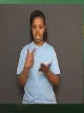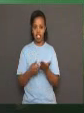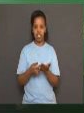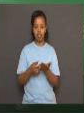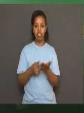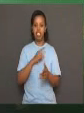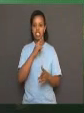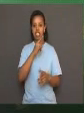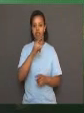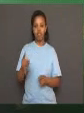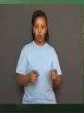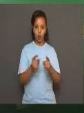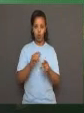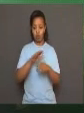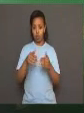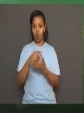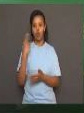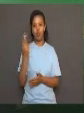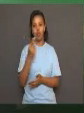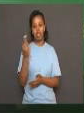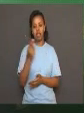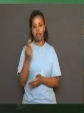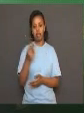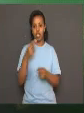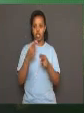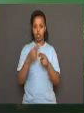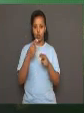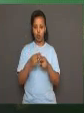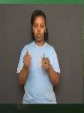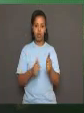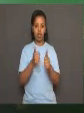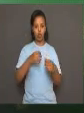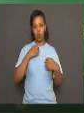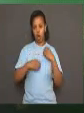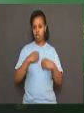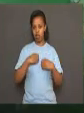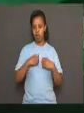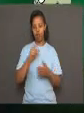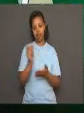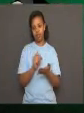we just learned, write the name of the organism.